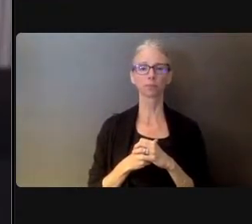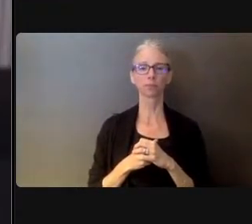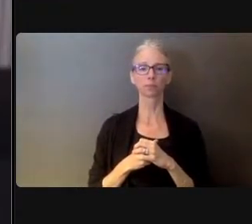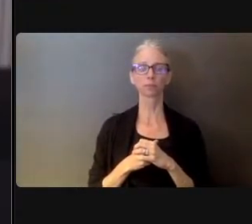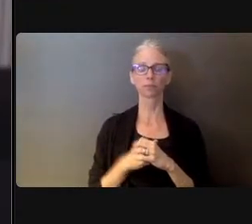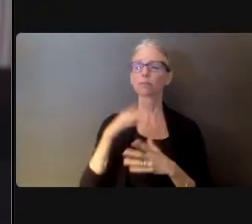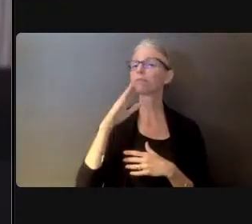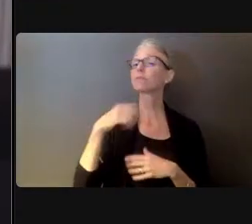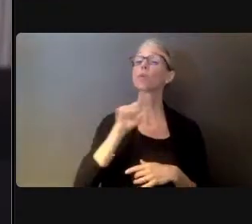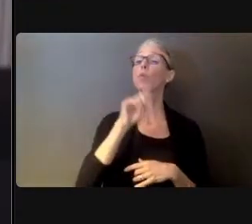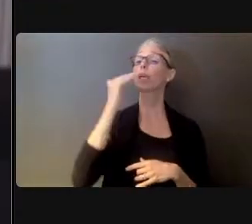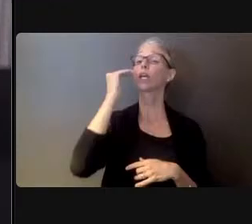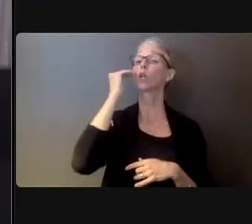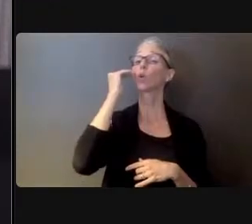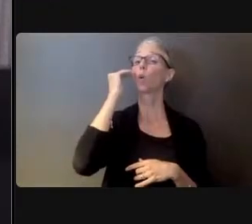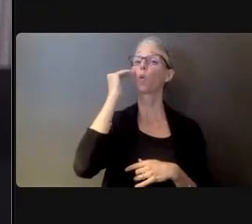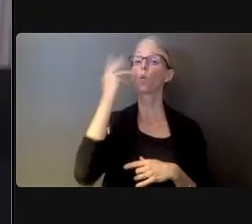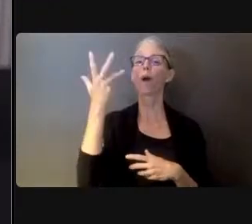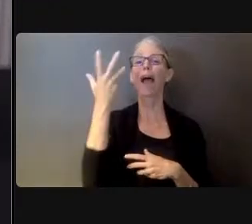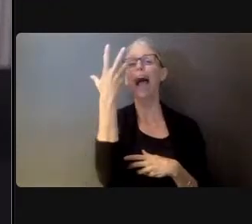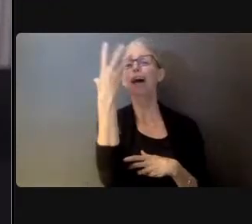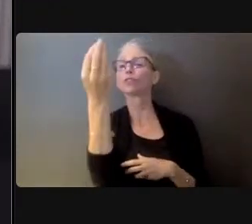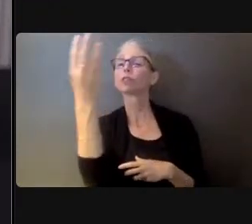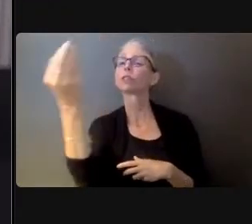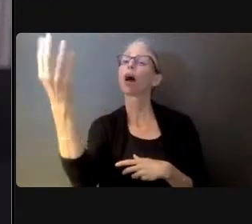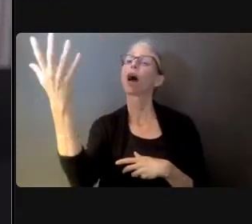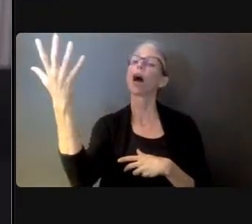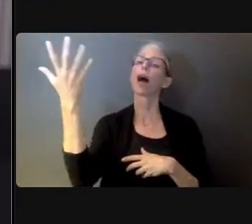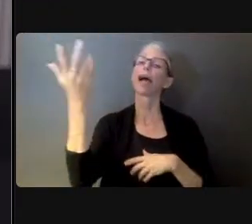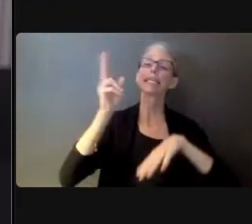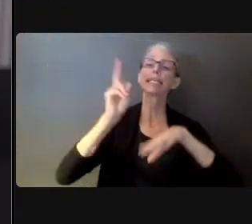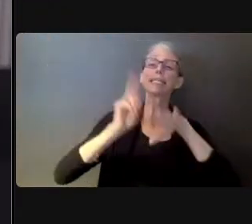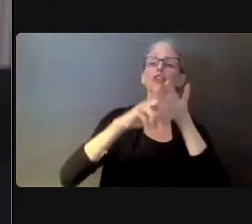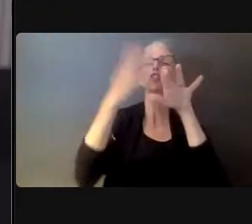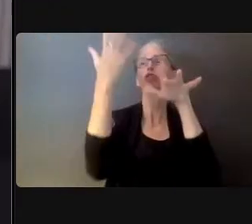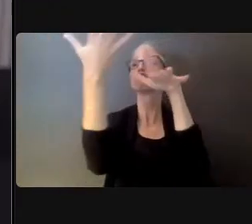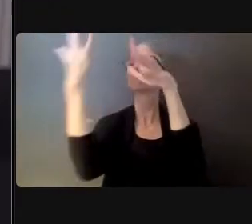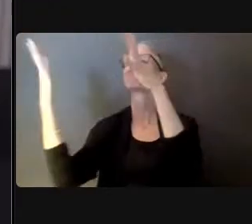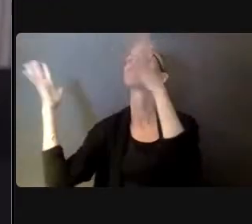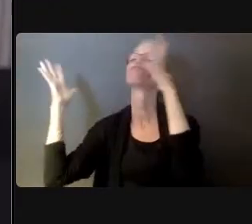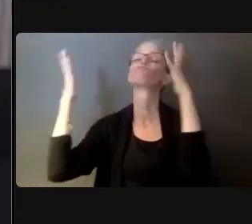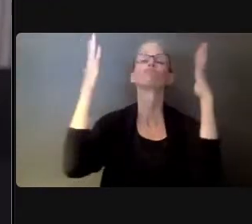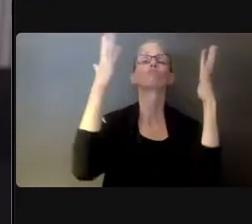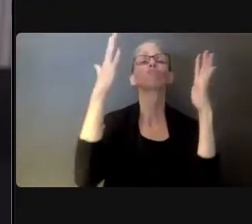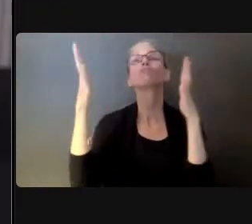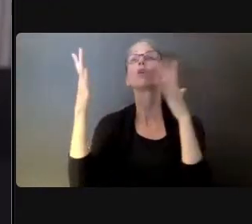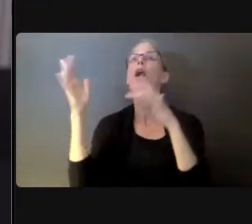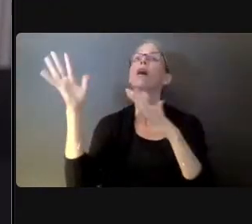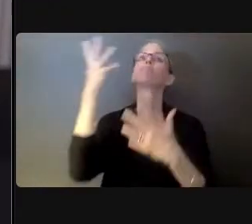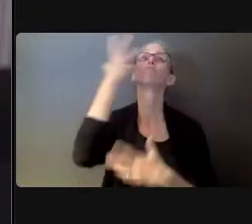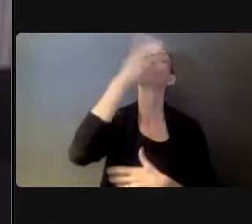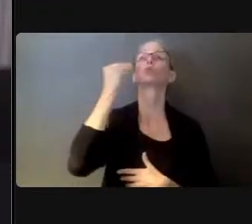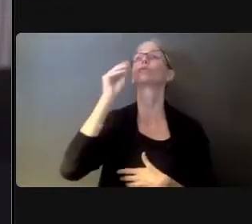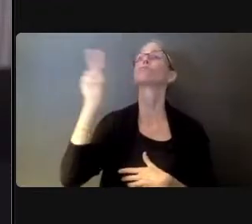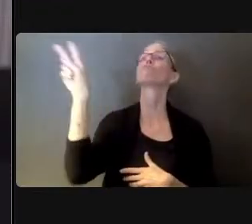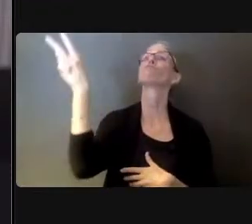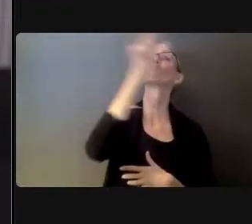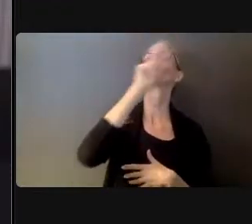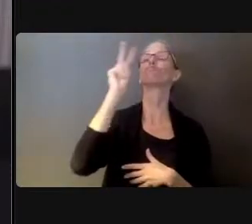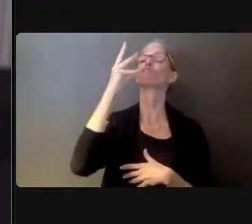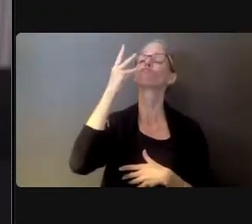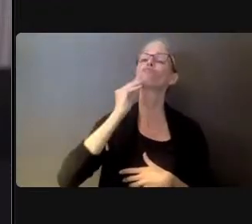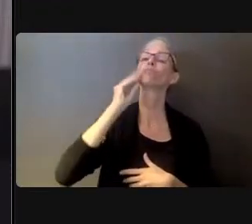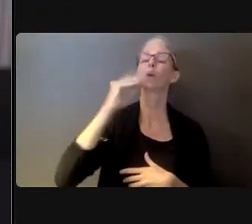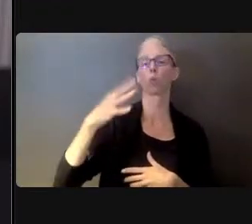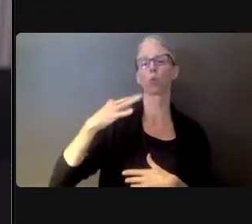outdoor spaces, spending time in nature, have many benefits for us all, yet people with disabilities